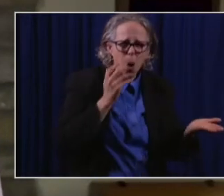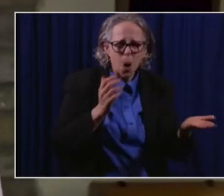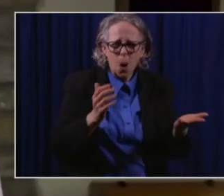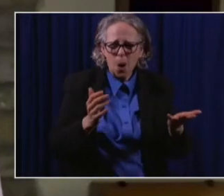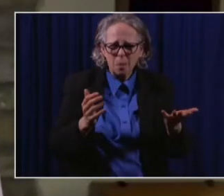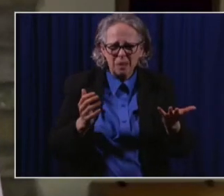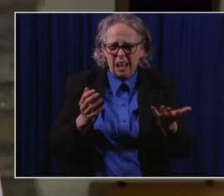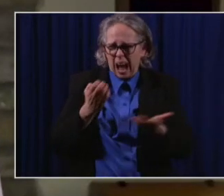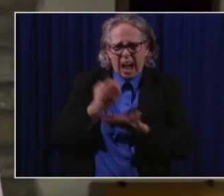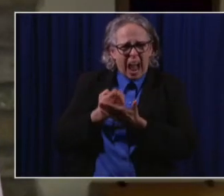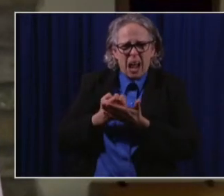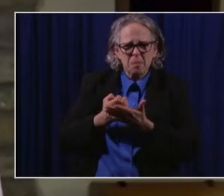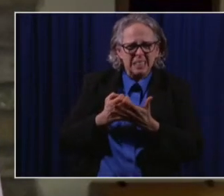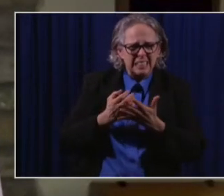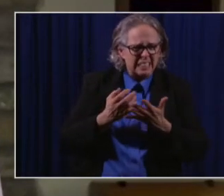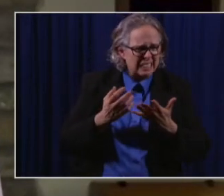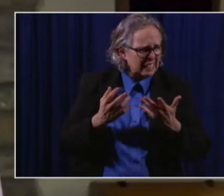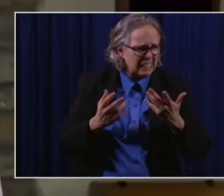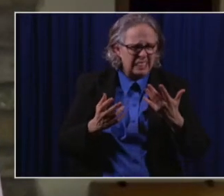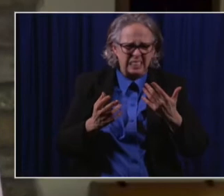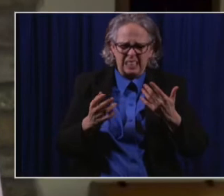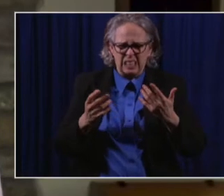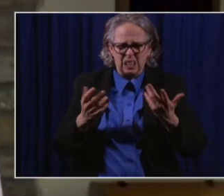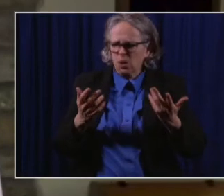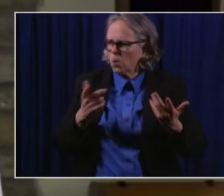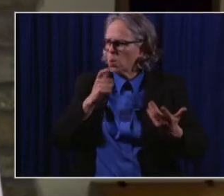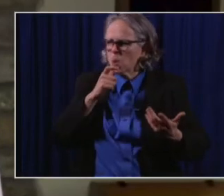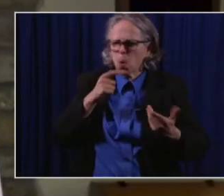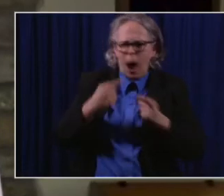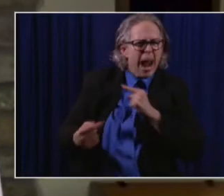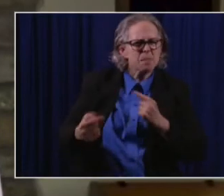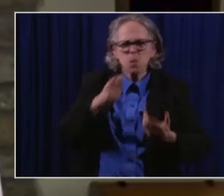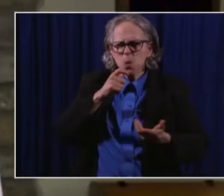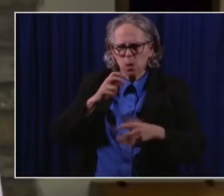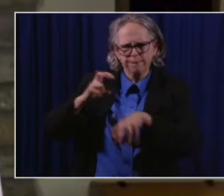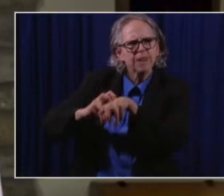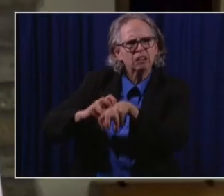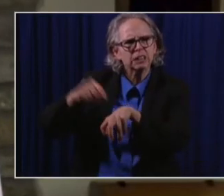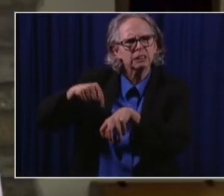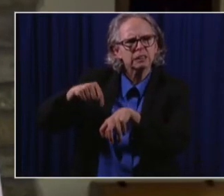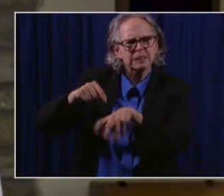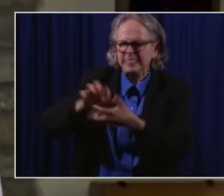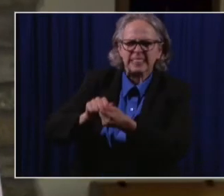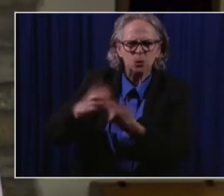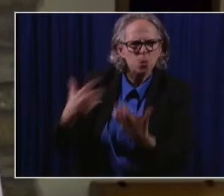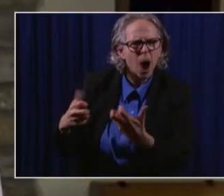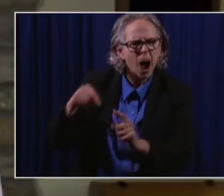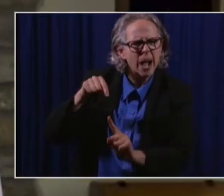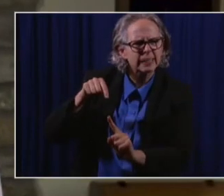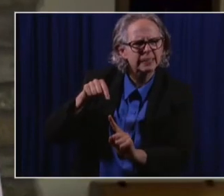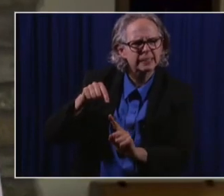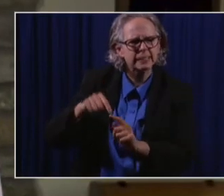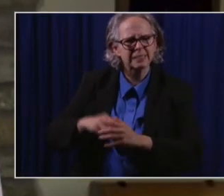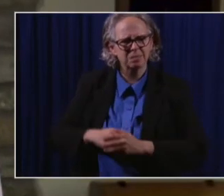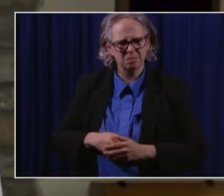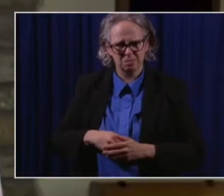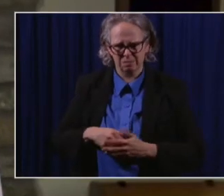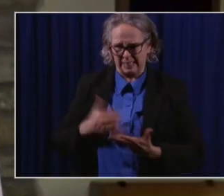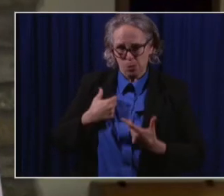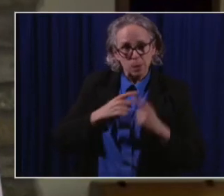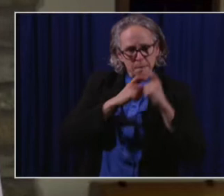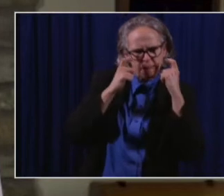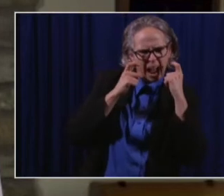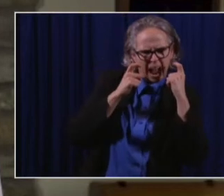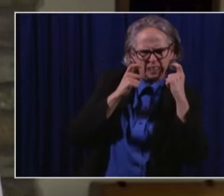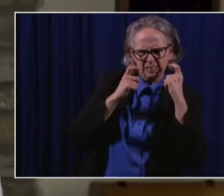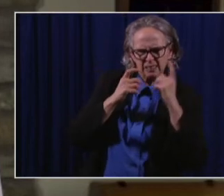economy. And when we recognize that, when we put on a mask and do what we have to